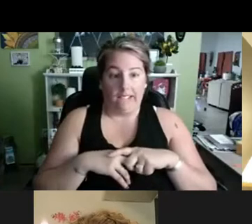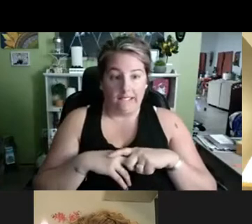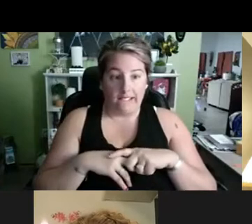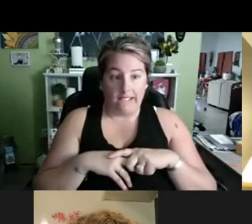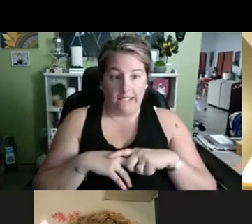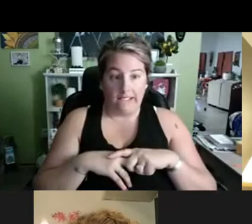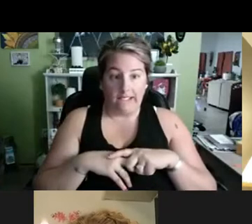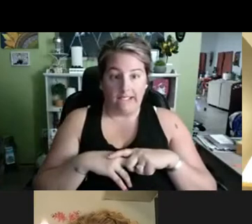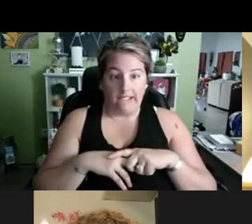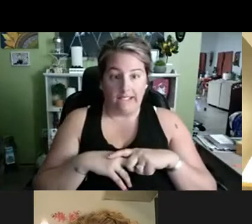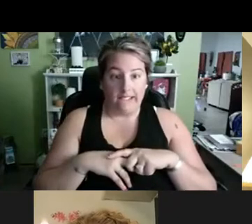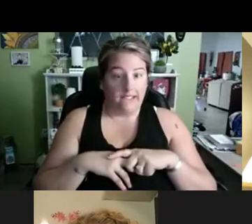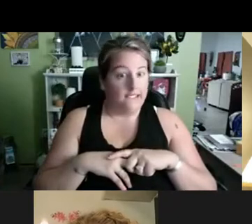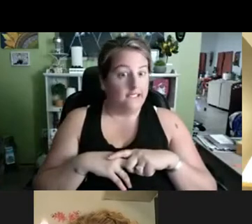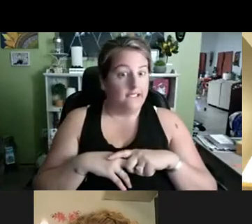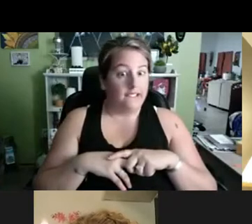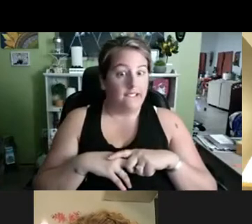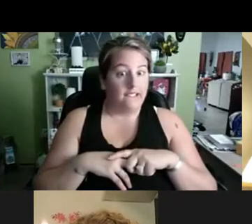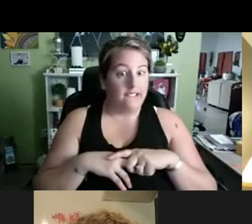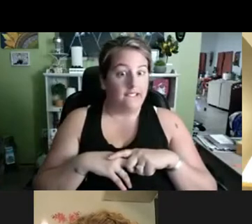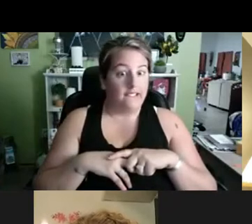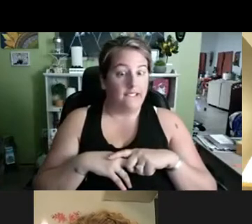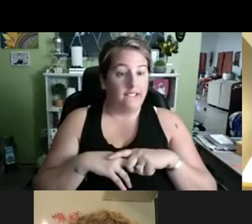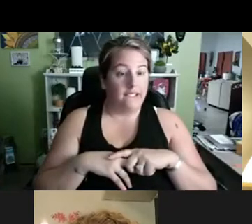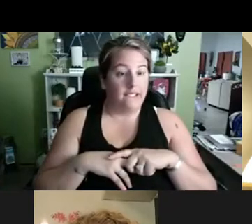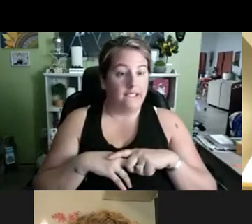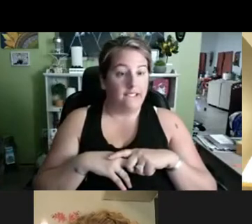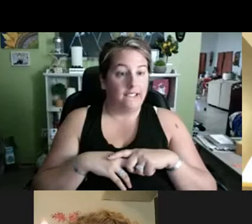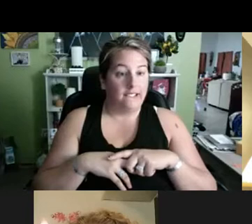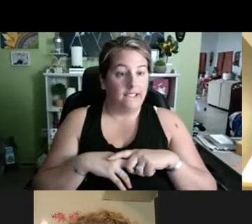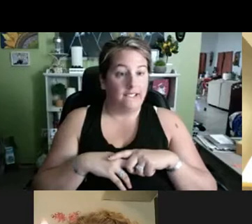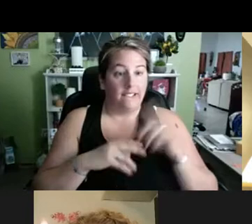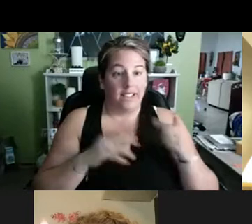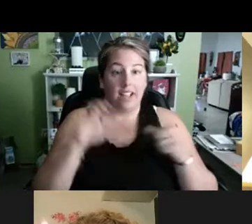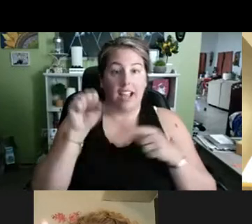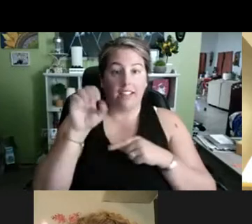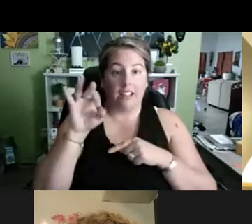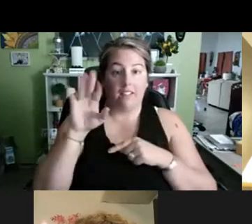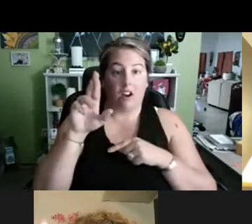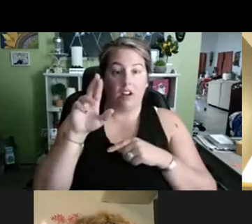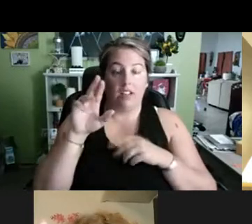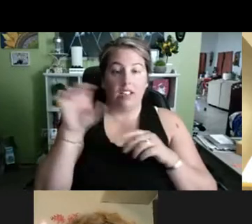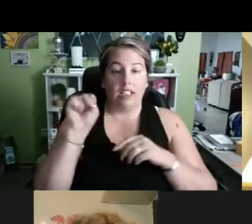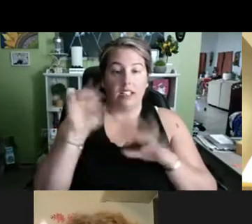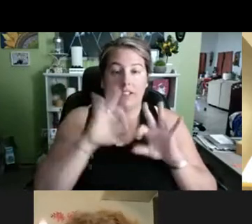It'll come. SFR is looking close. Good. Well, that's fun too. You haven't ever done that.